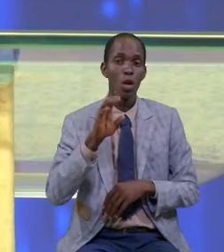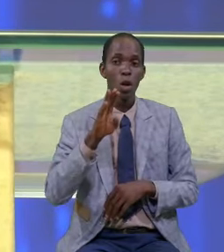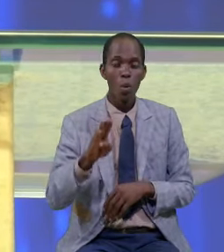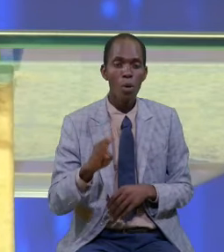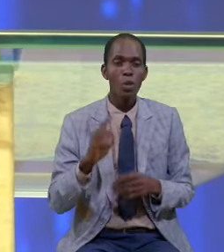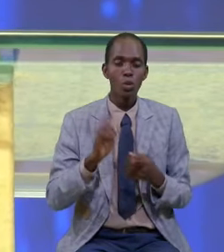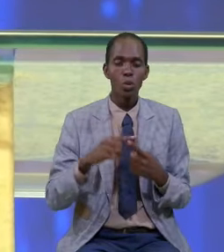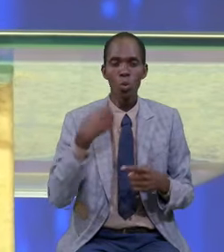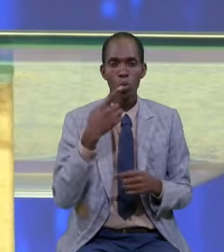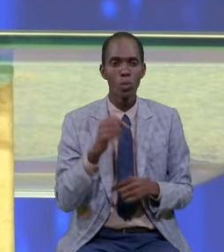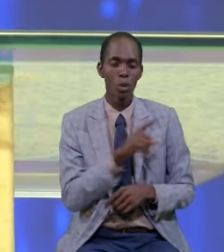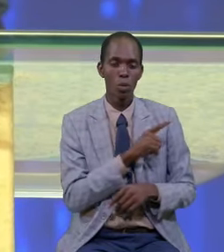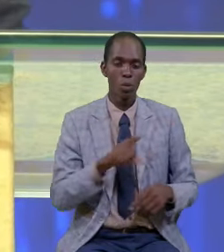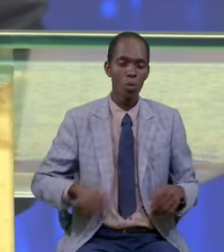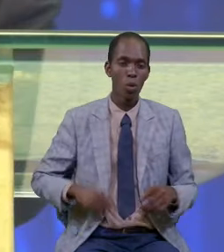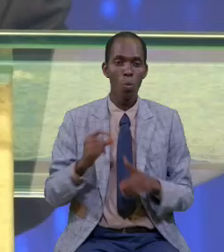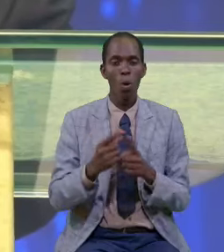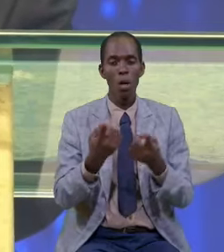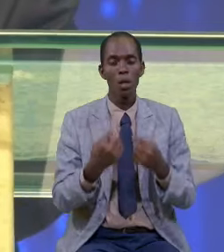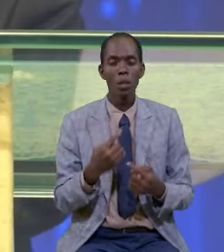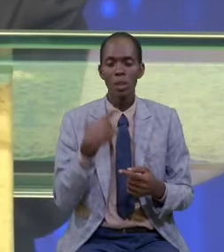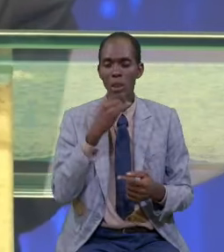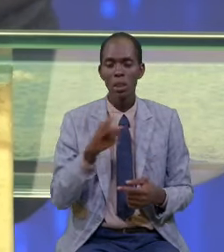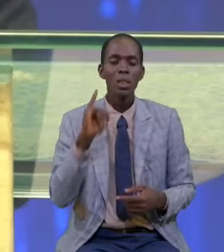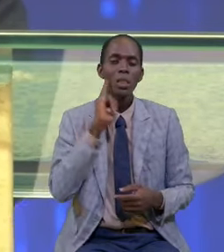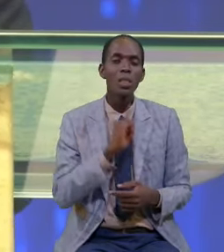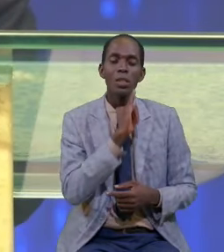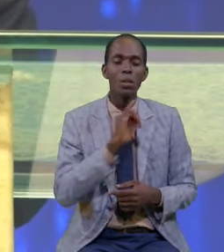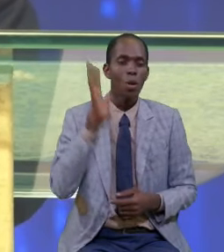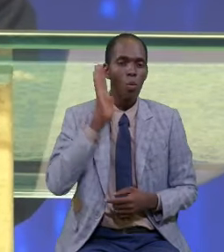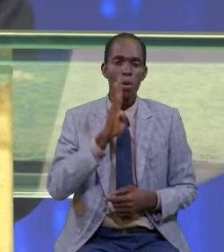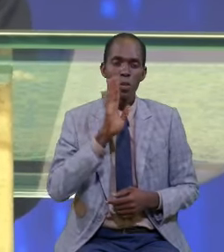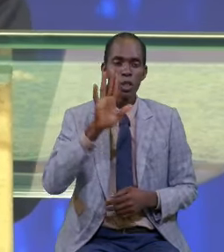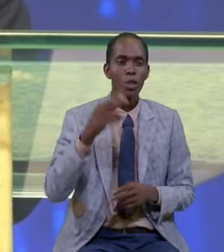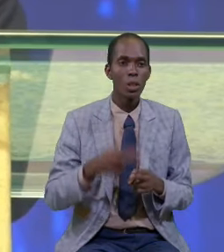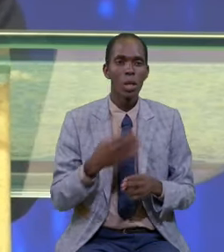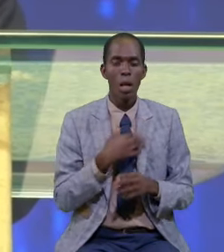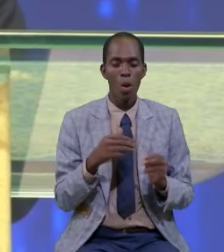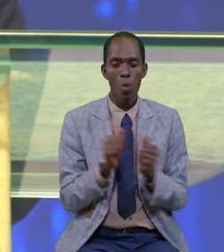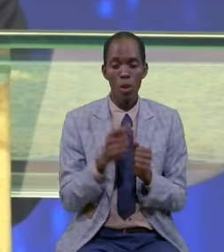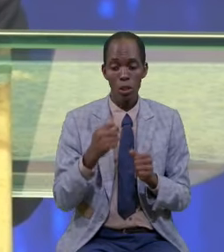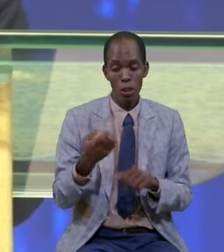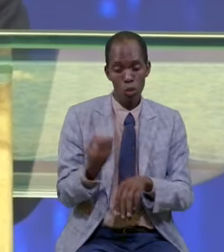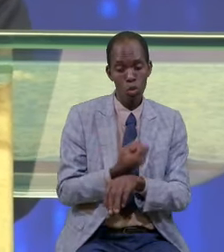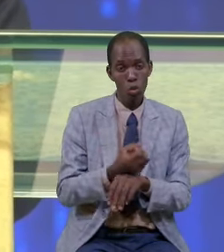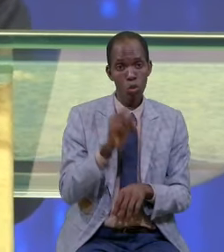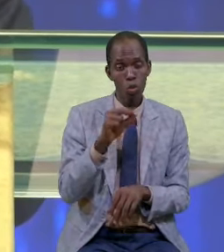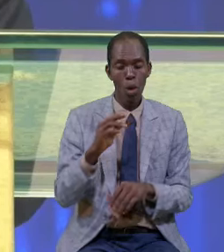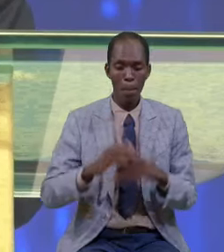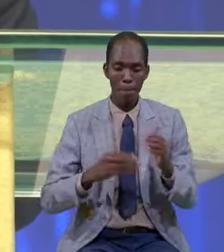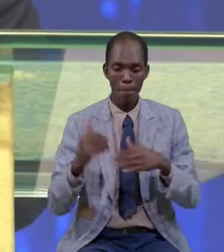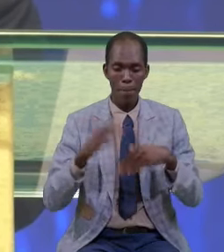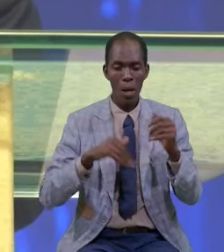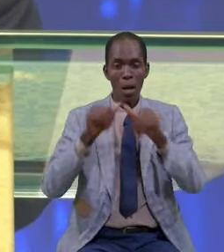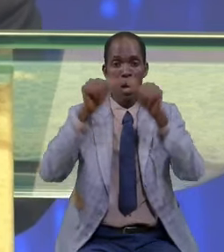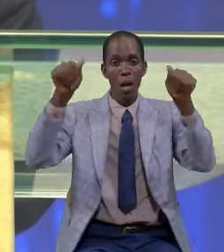Lord came, saying, Israel shall be thy name. And with the stones he built an altar in the name